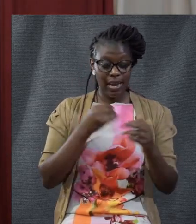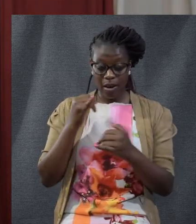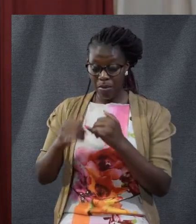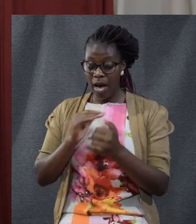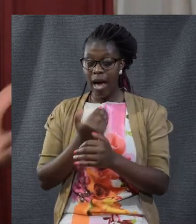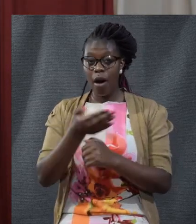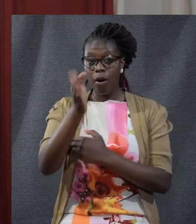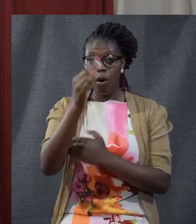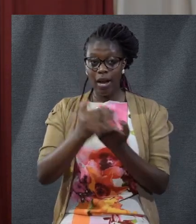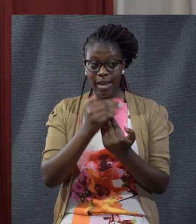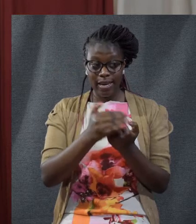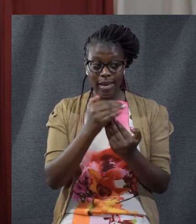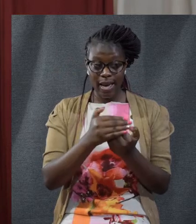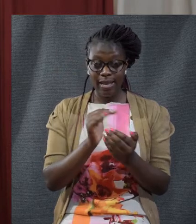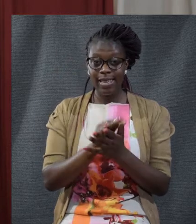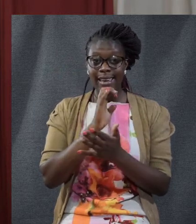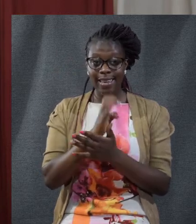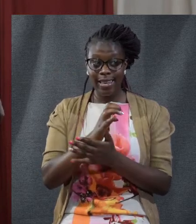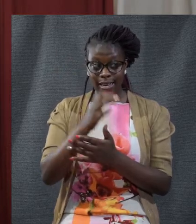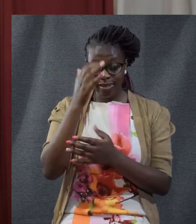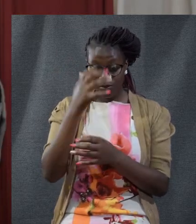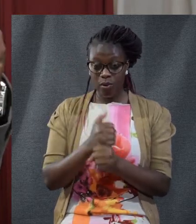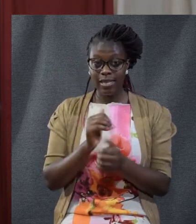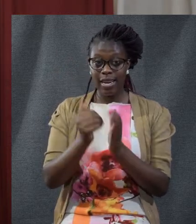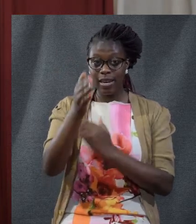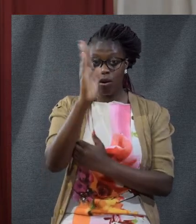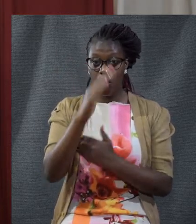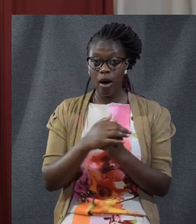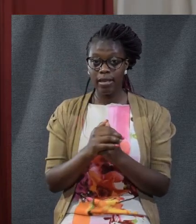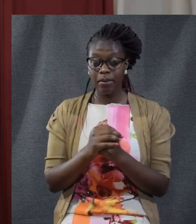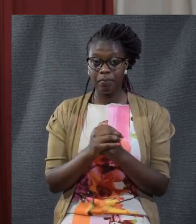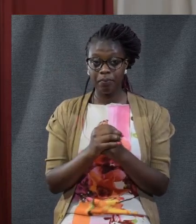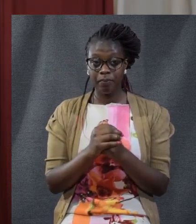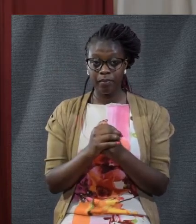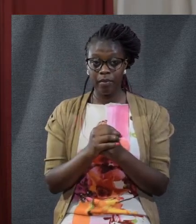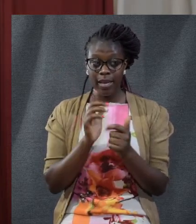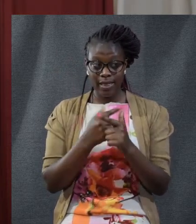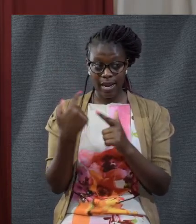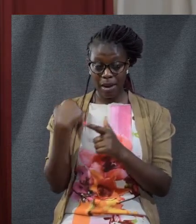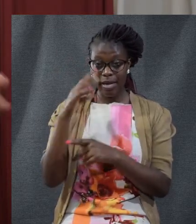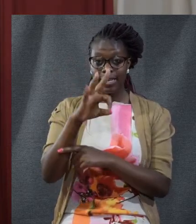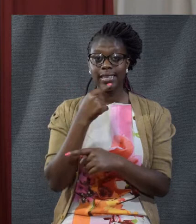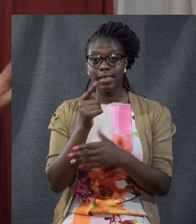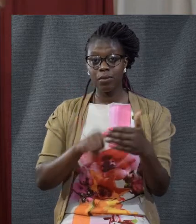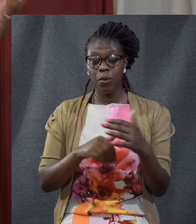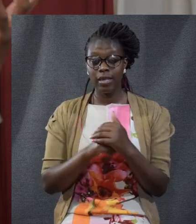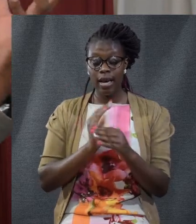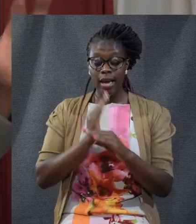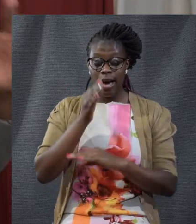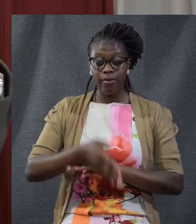Omega, our God who cares. He saw hope in God as one who stands at the earth at the very, very end. And then number three, he